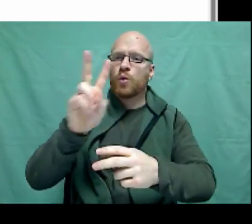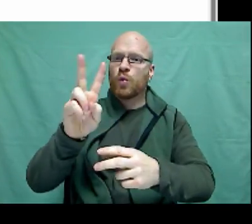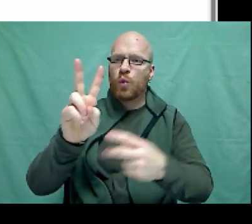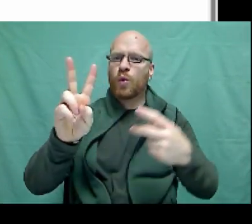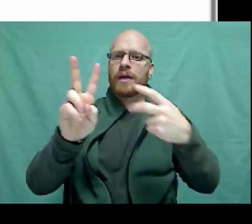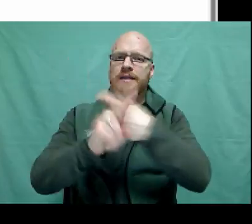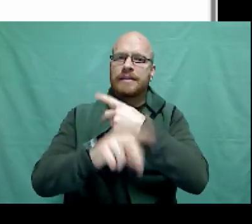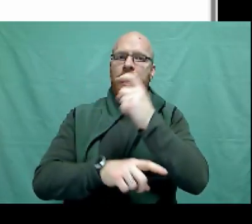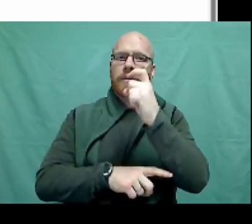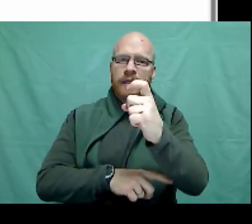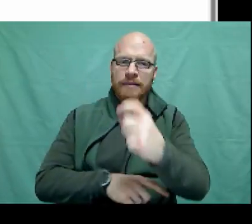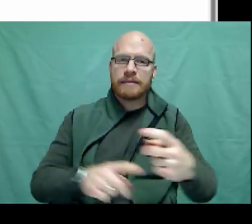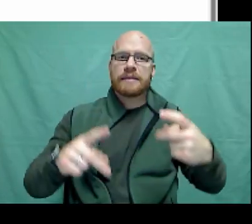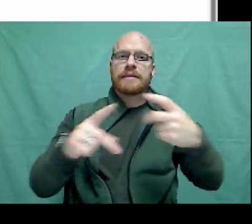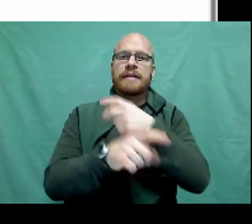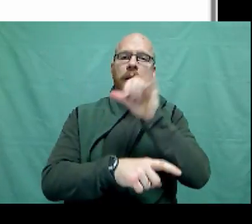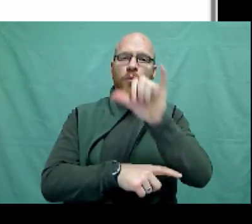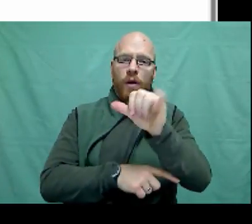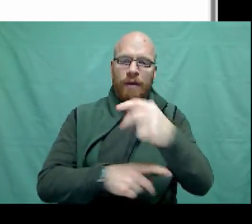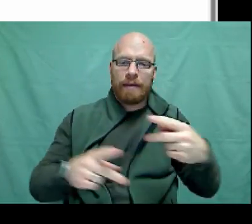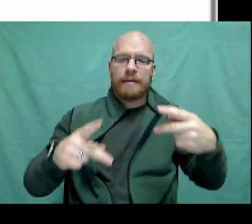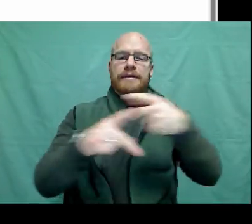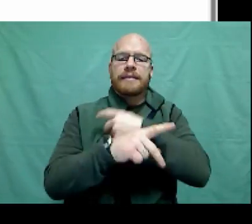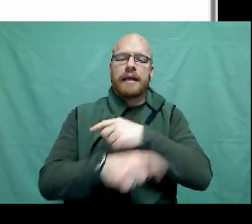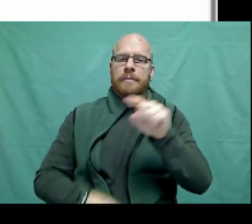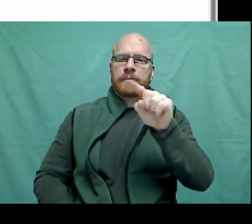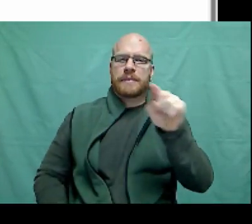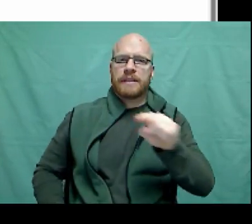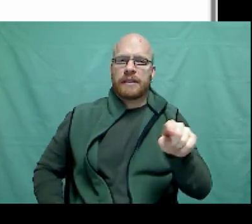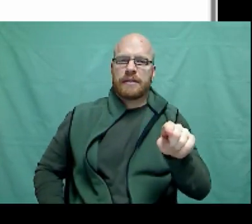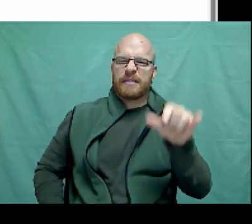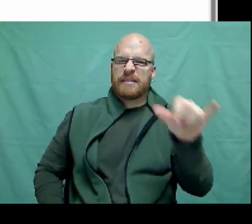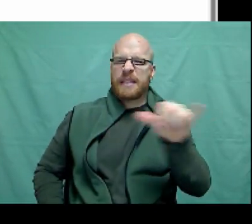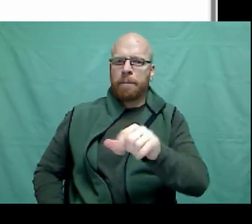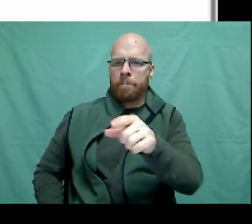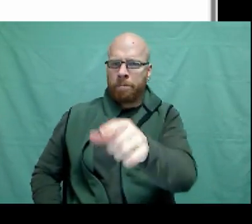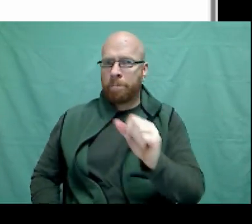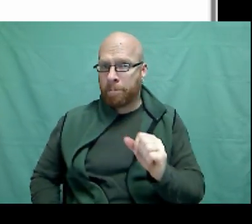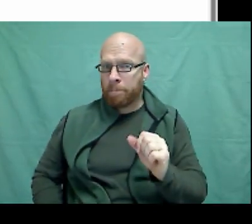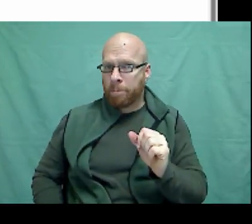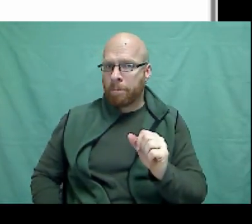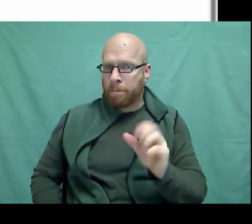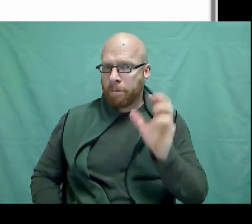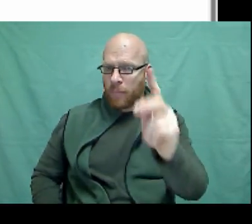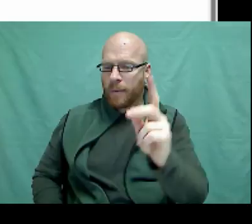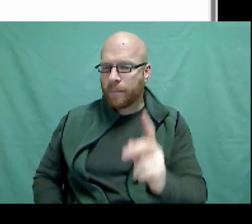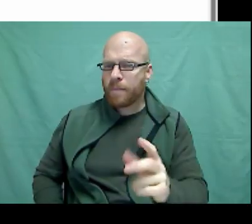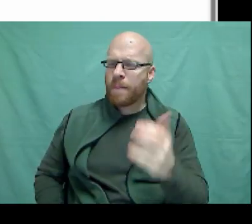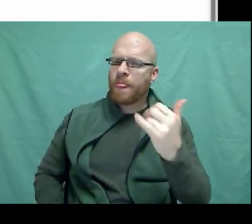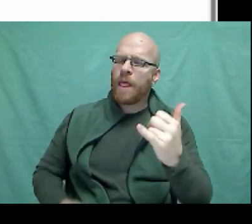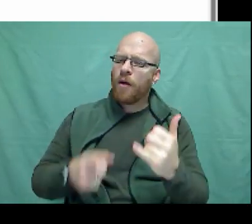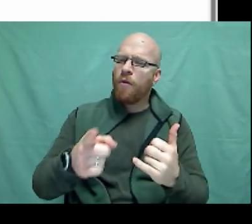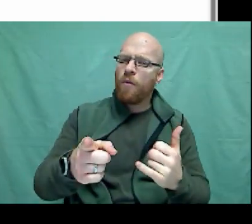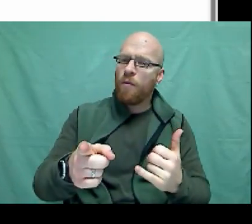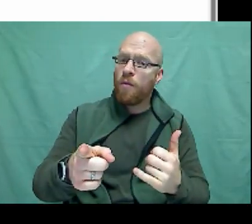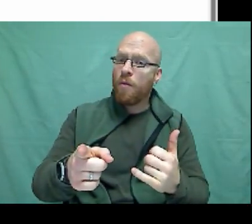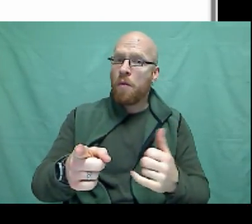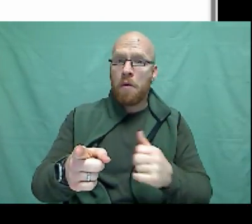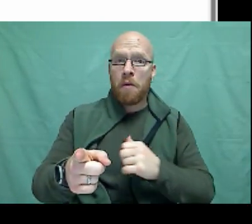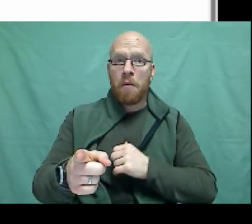2xyz means 2 times x times y times z. You don't need the dot symbol in between 2x, y,